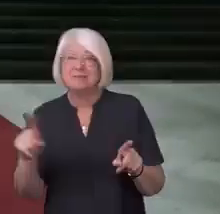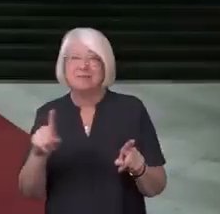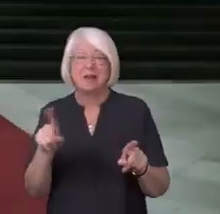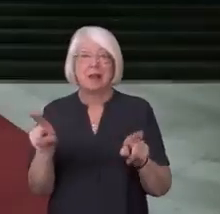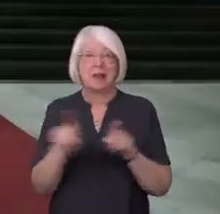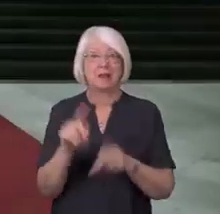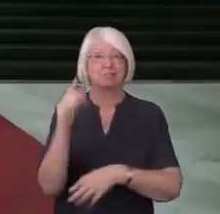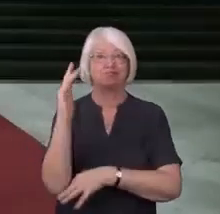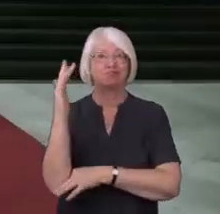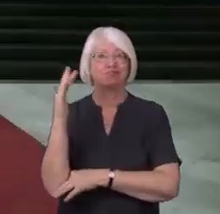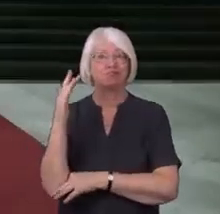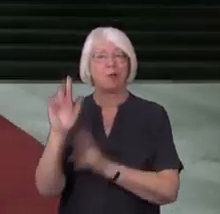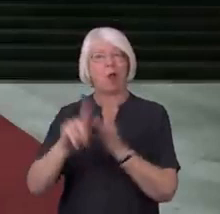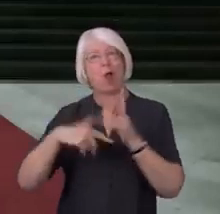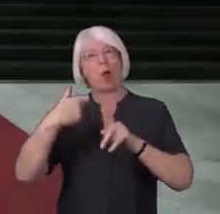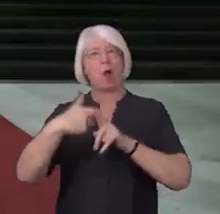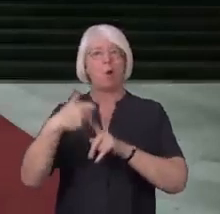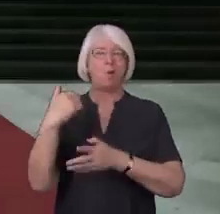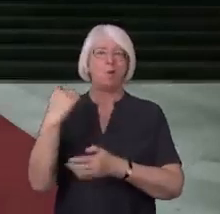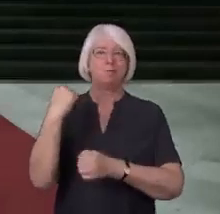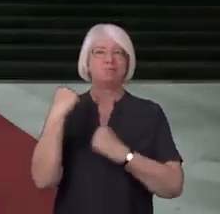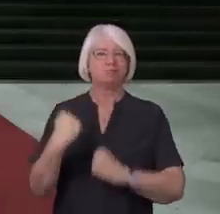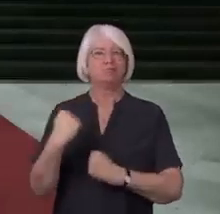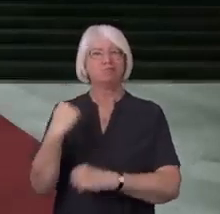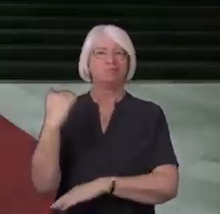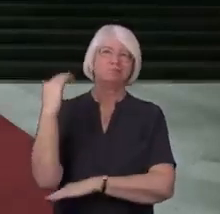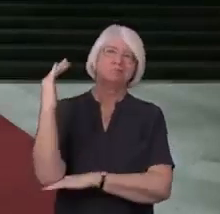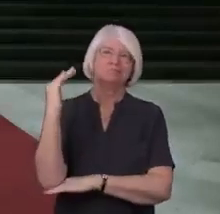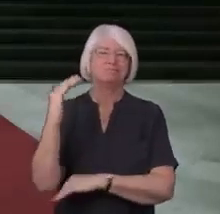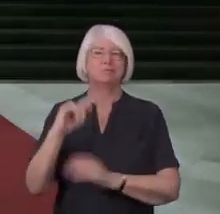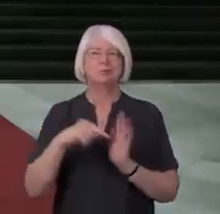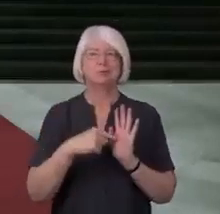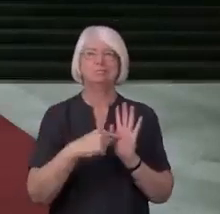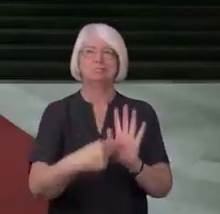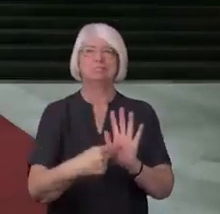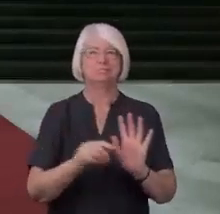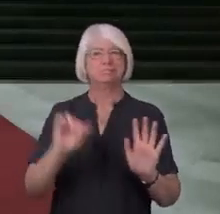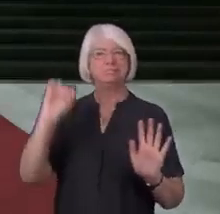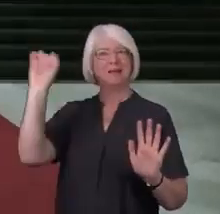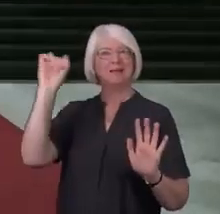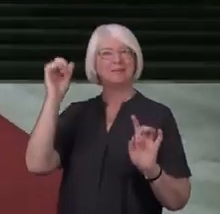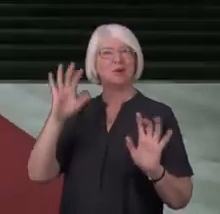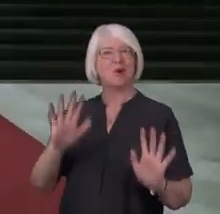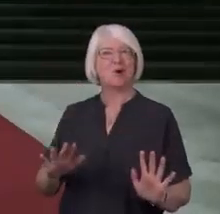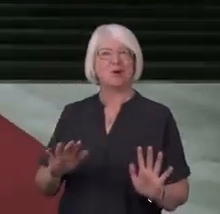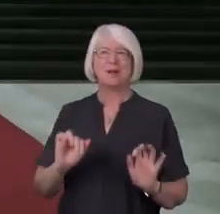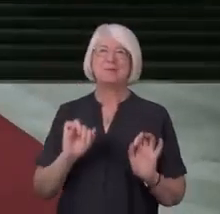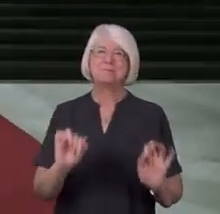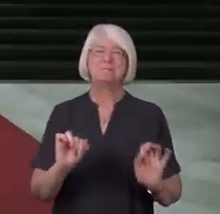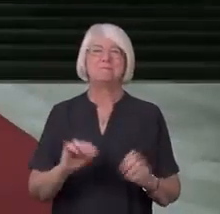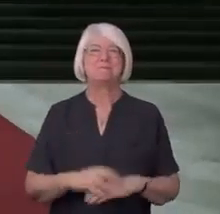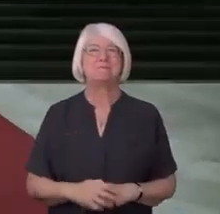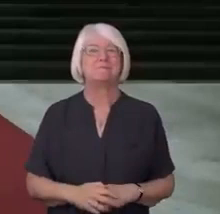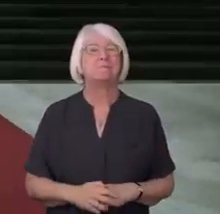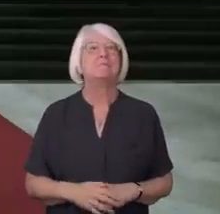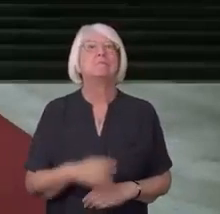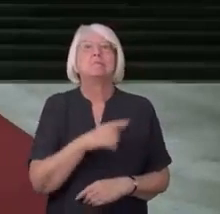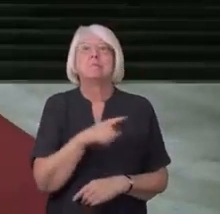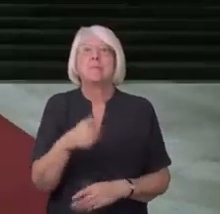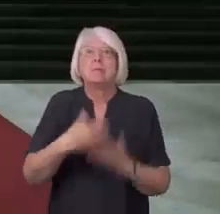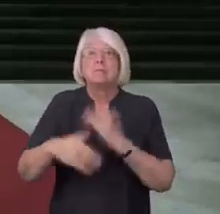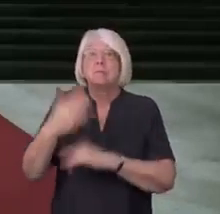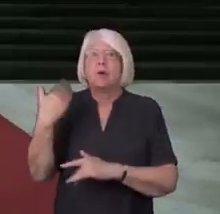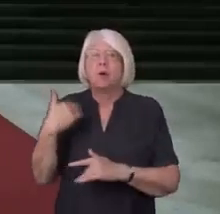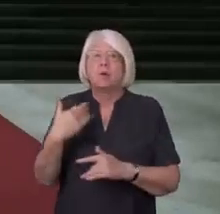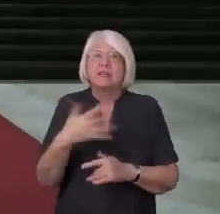righteousness, the planting of the Lord to display his glory. They shall build up the